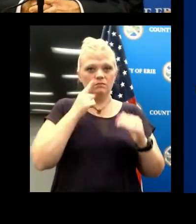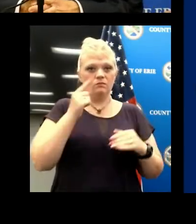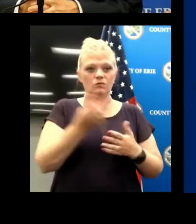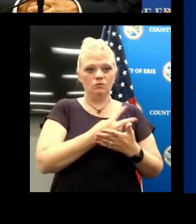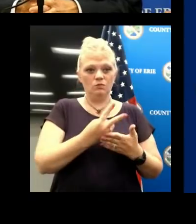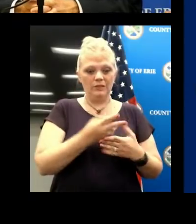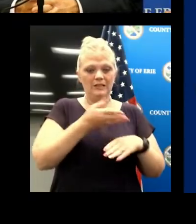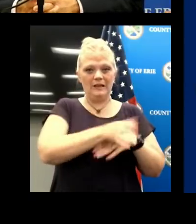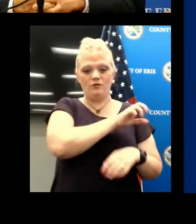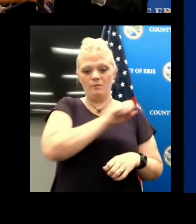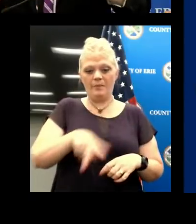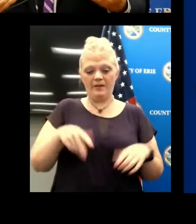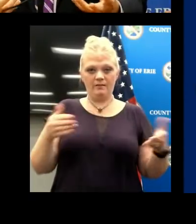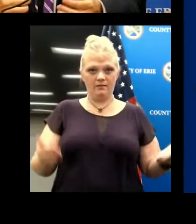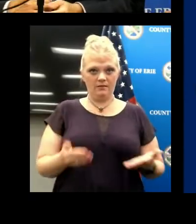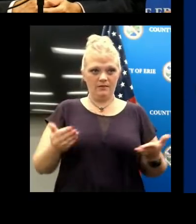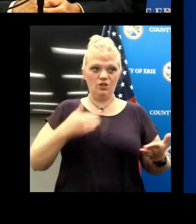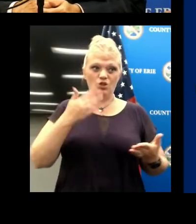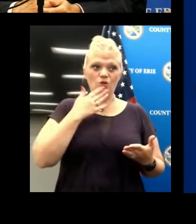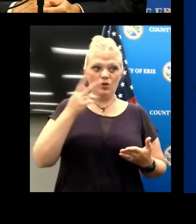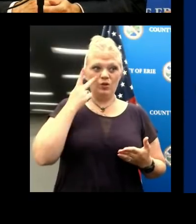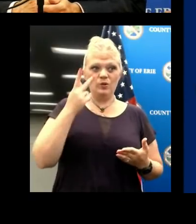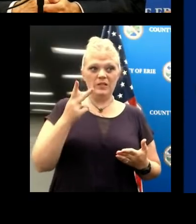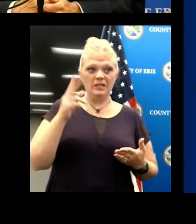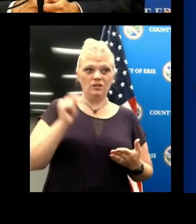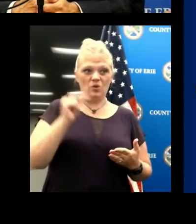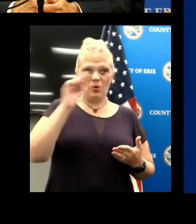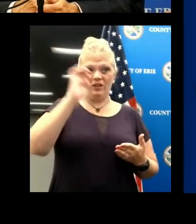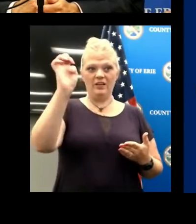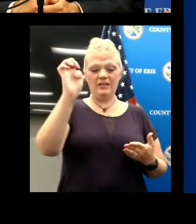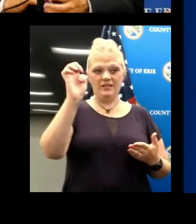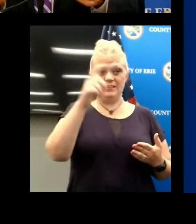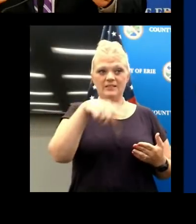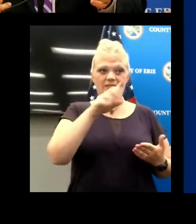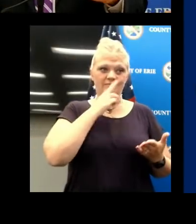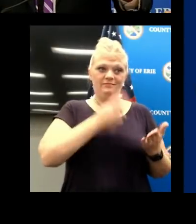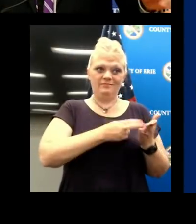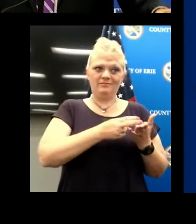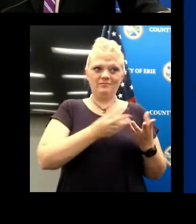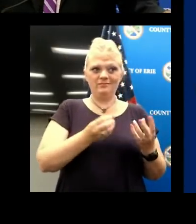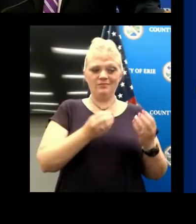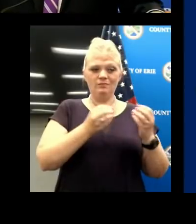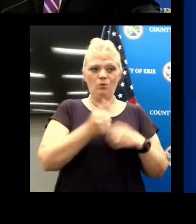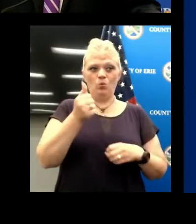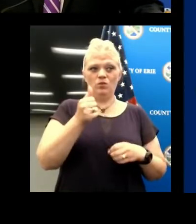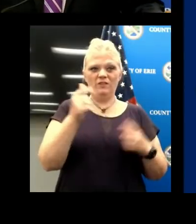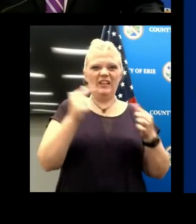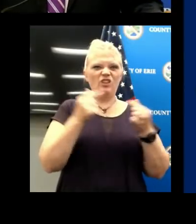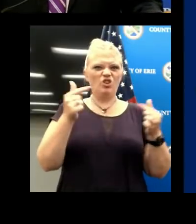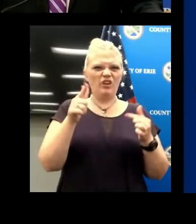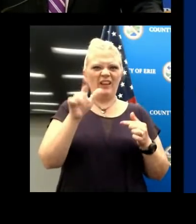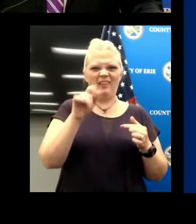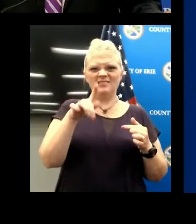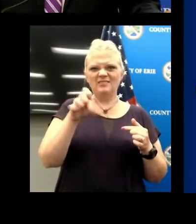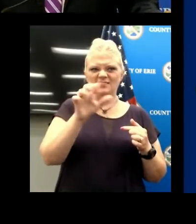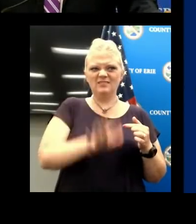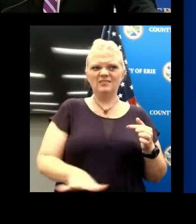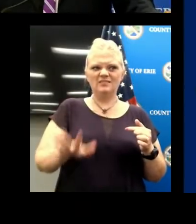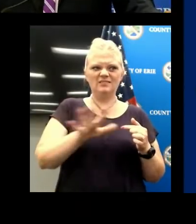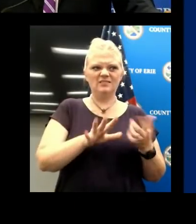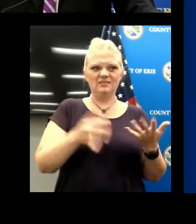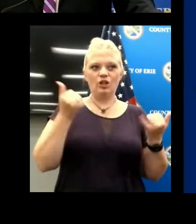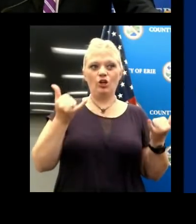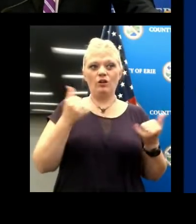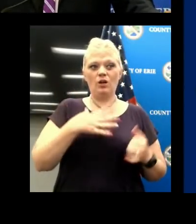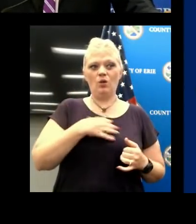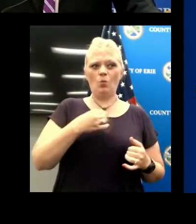to our region. It is good to see the Northeast region, and truthfully, most of the Great Lakes now are now